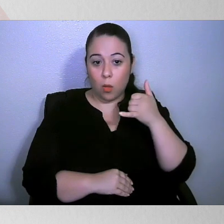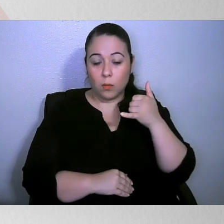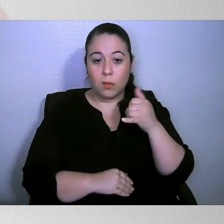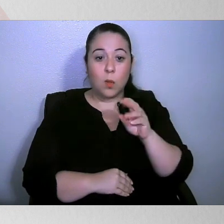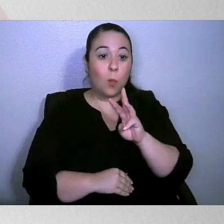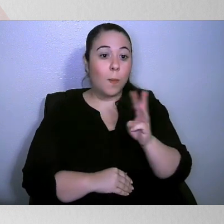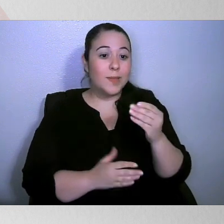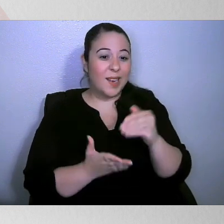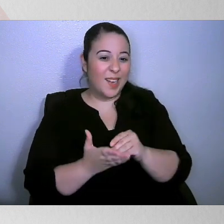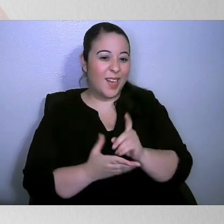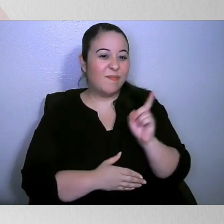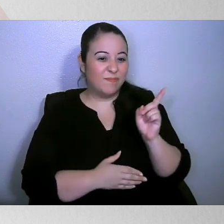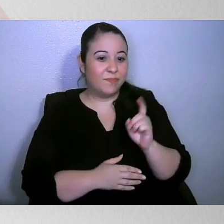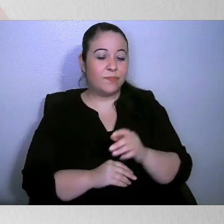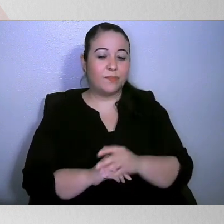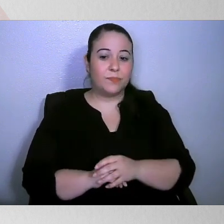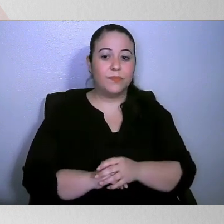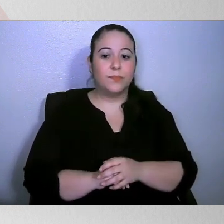is